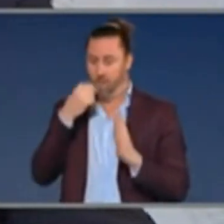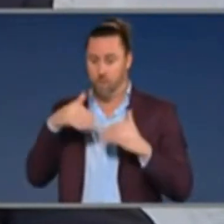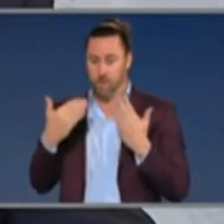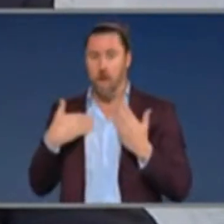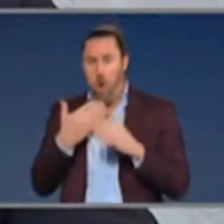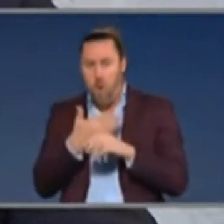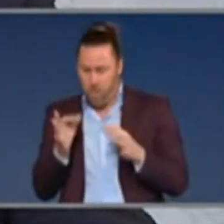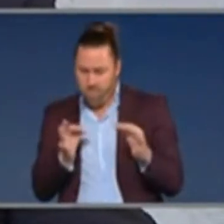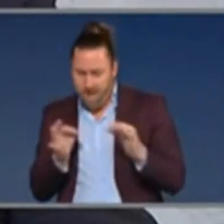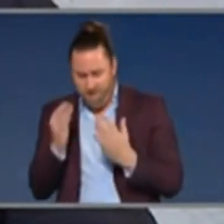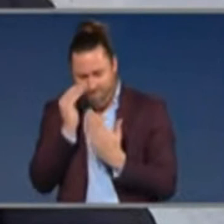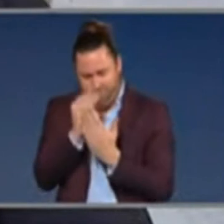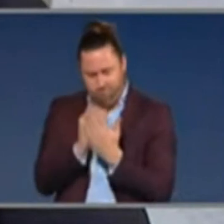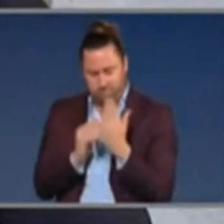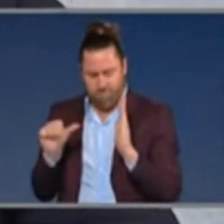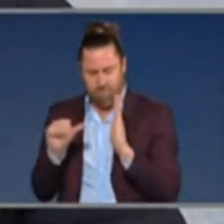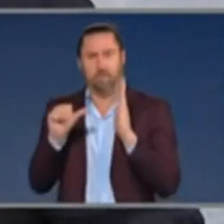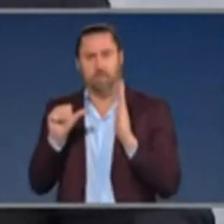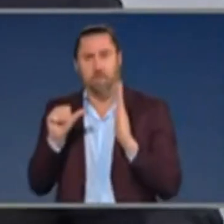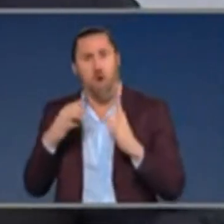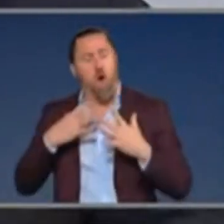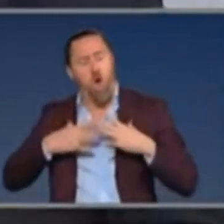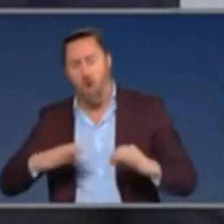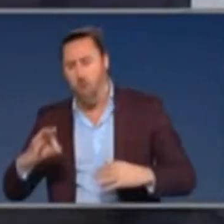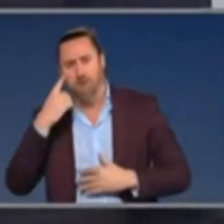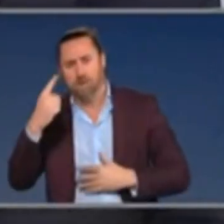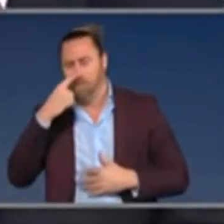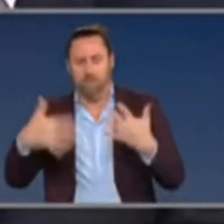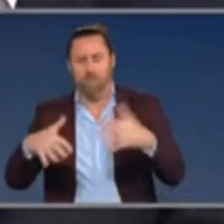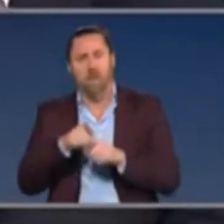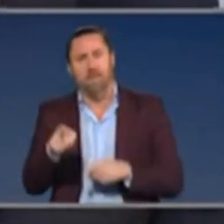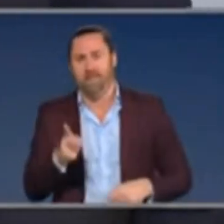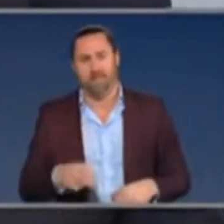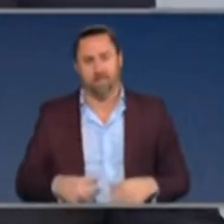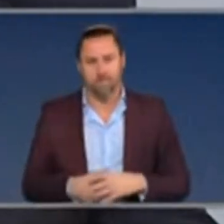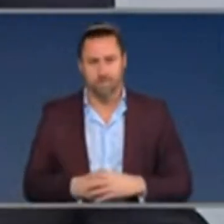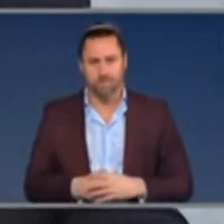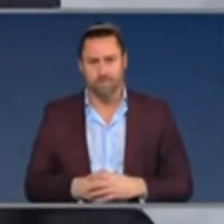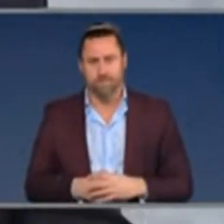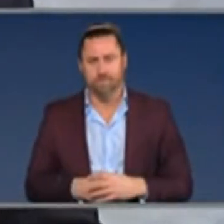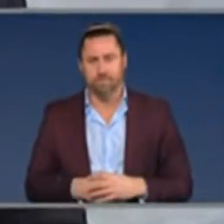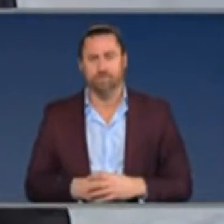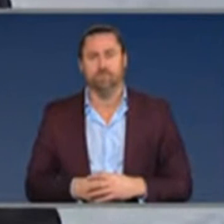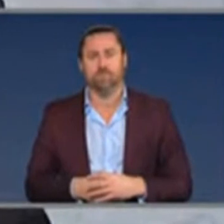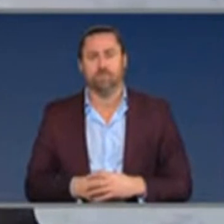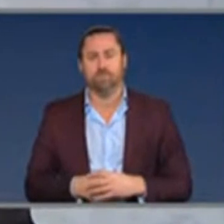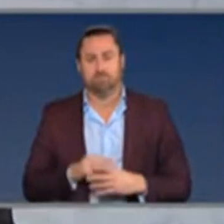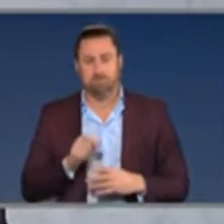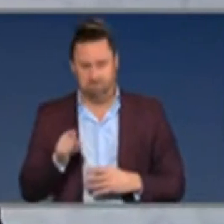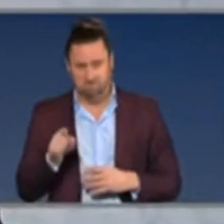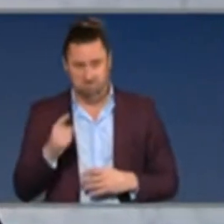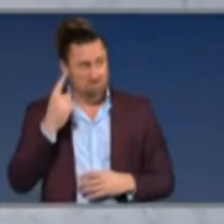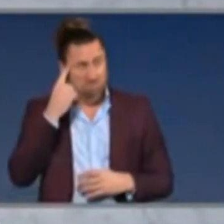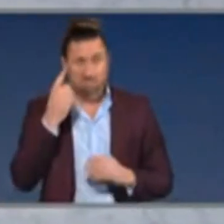designed to ensure that the sort of very distressing things that have occurred don't occur again. Chris? I'm just wondering how you envisage that the